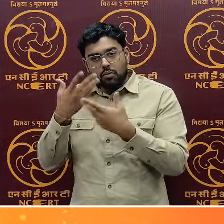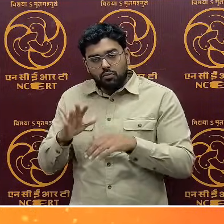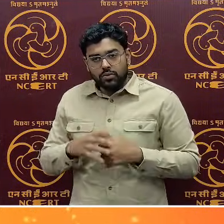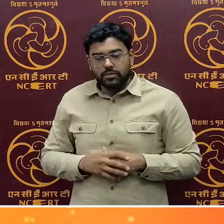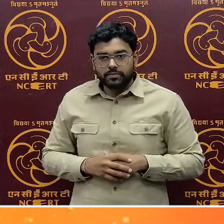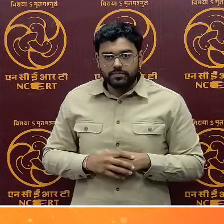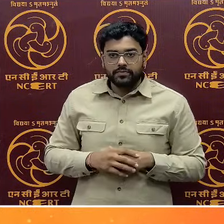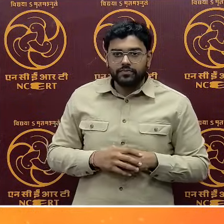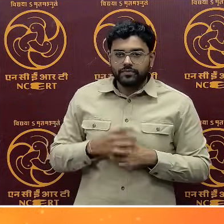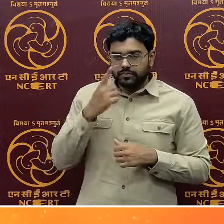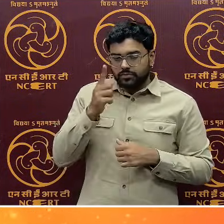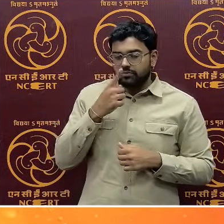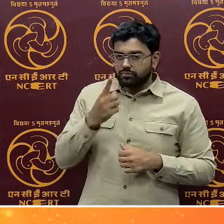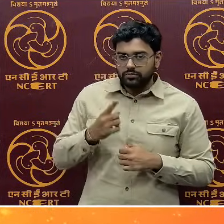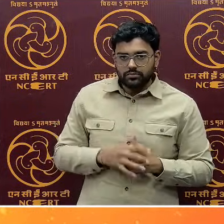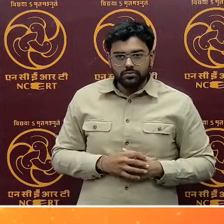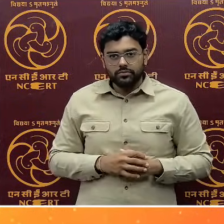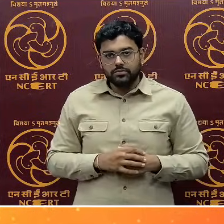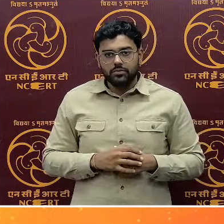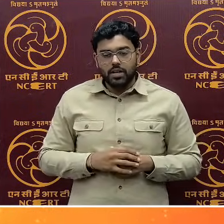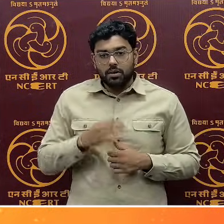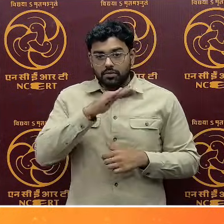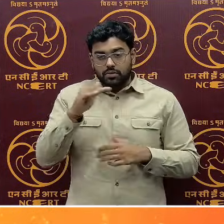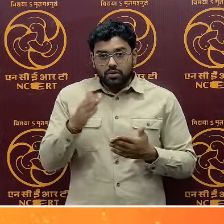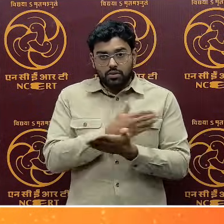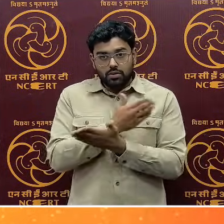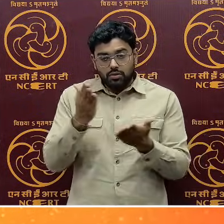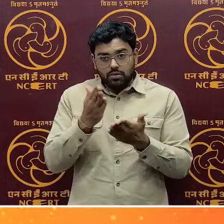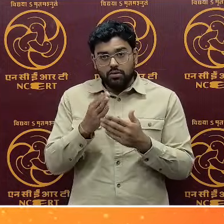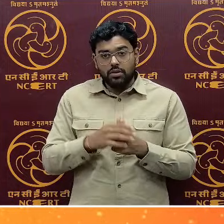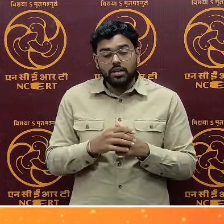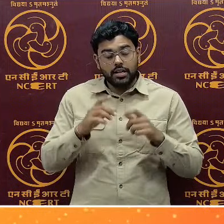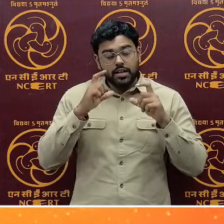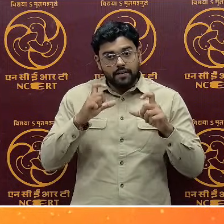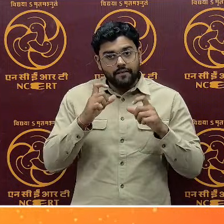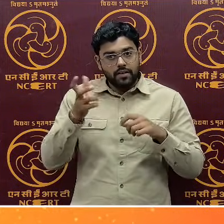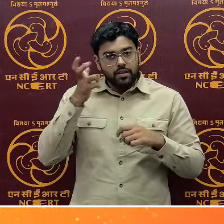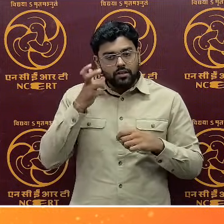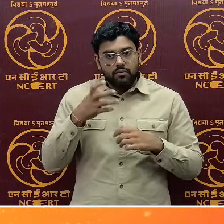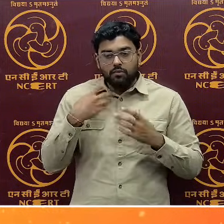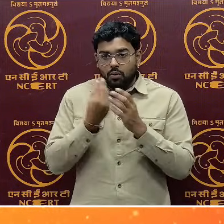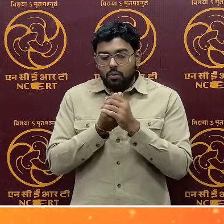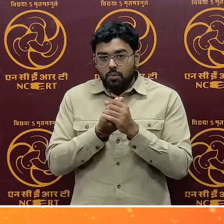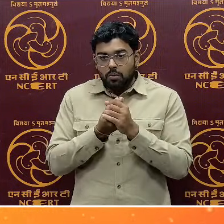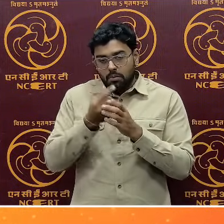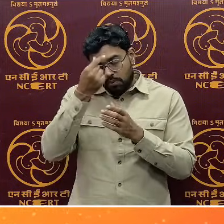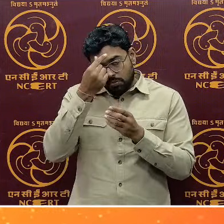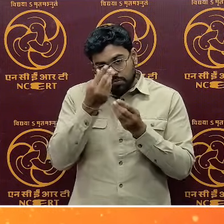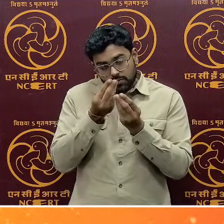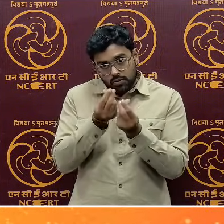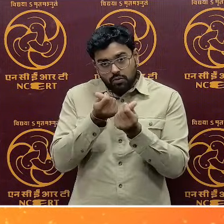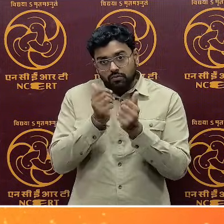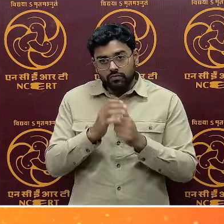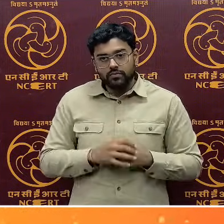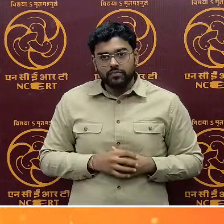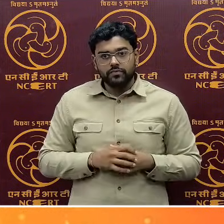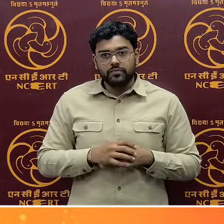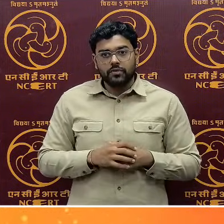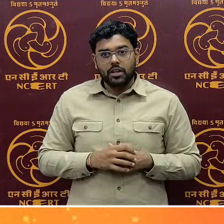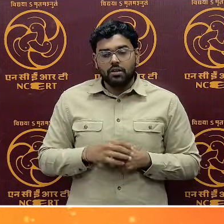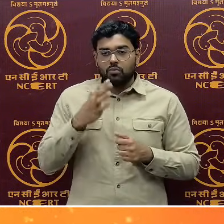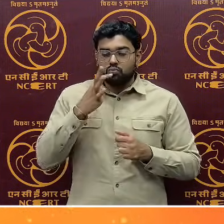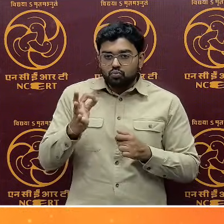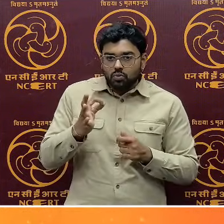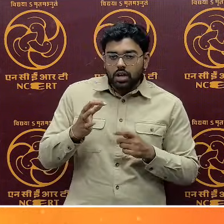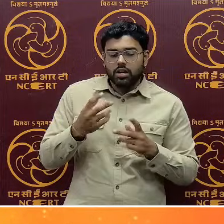was arrested. So all the students, you must listen very carefully because we are solving a mystery. Yeah. Yes, so all the